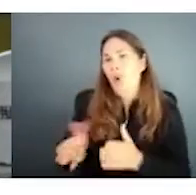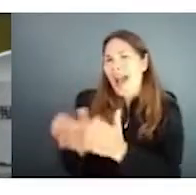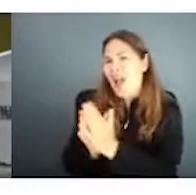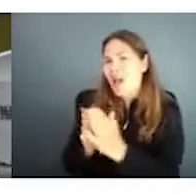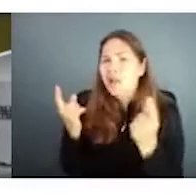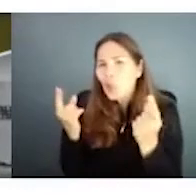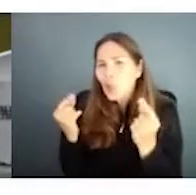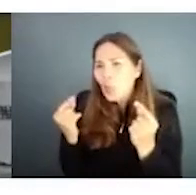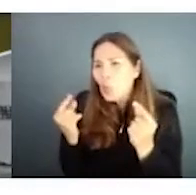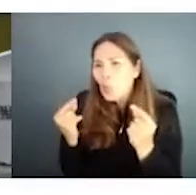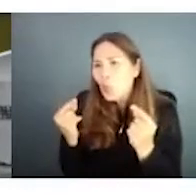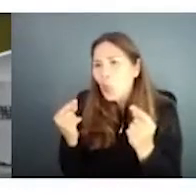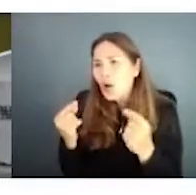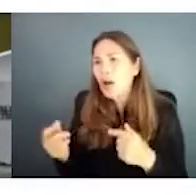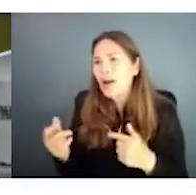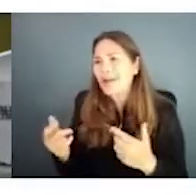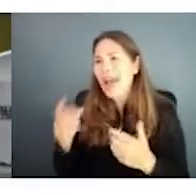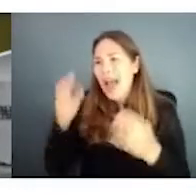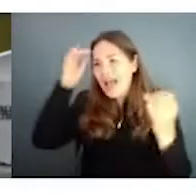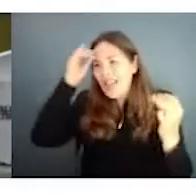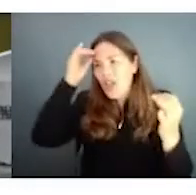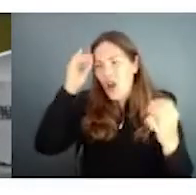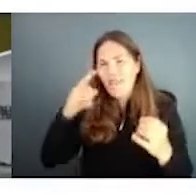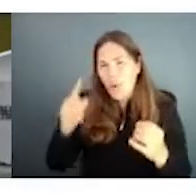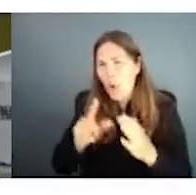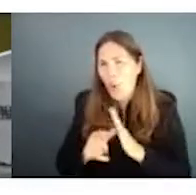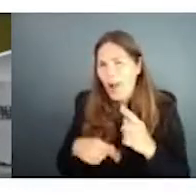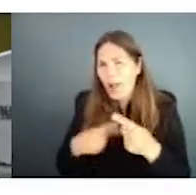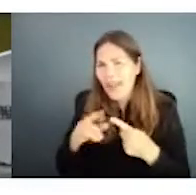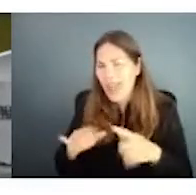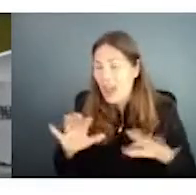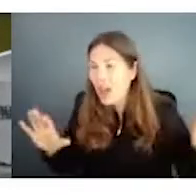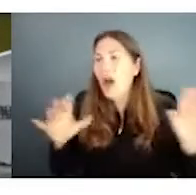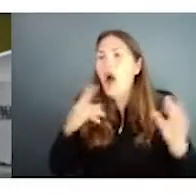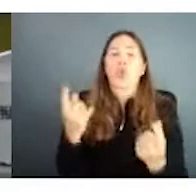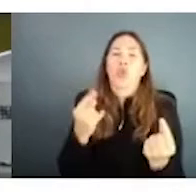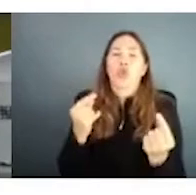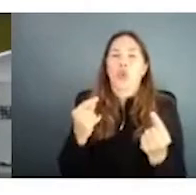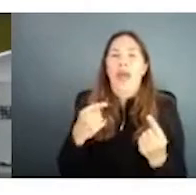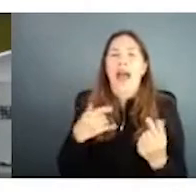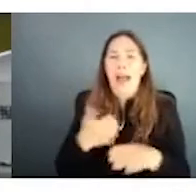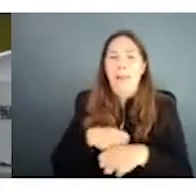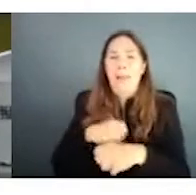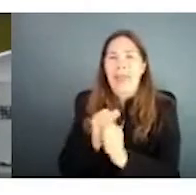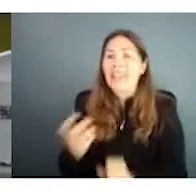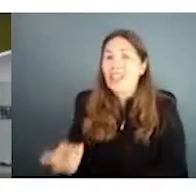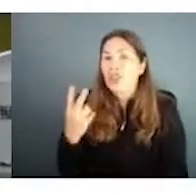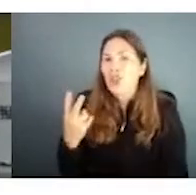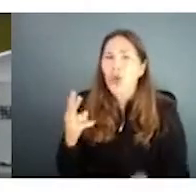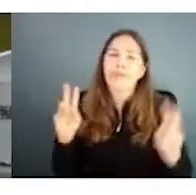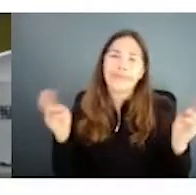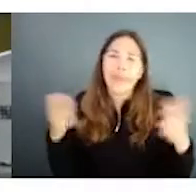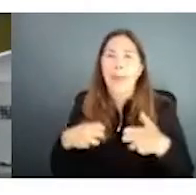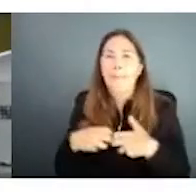do, I had to think for a while. And so what I wound up doing was creating 2 bootcamp